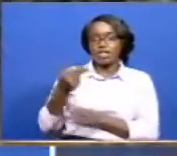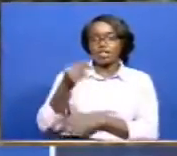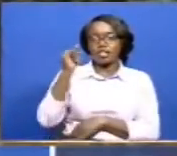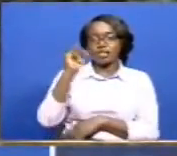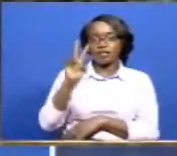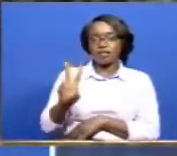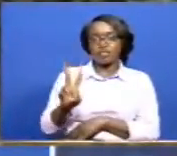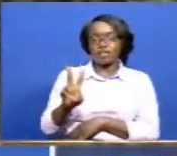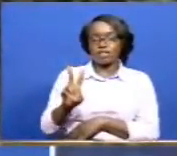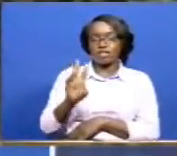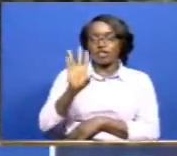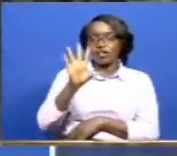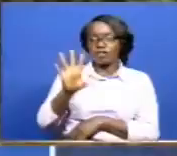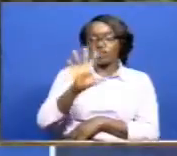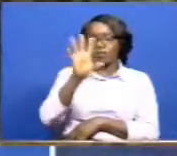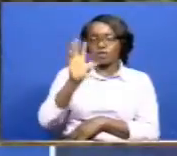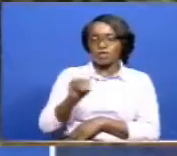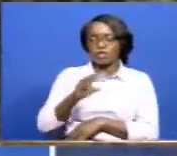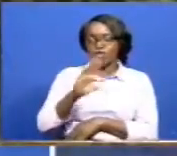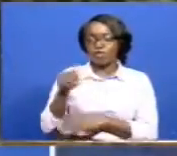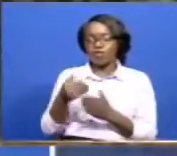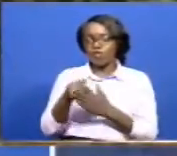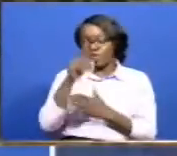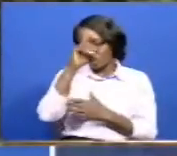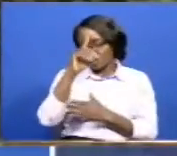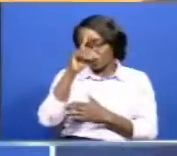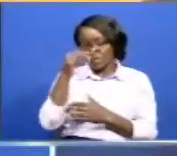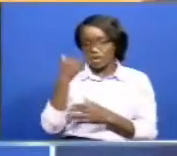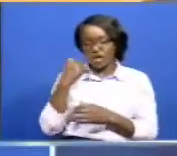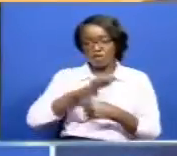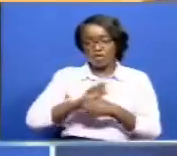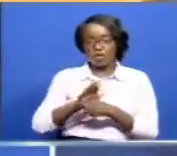for 5% of the cases of severe COVID disease.